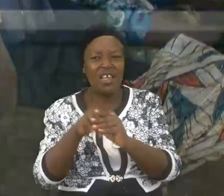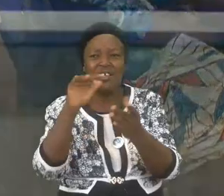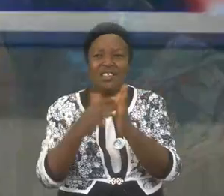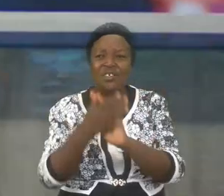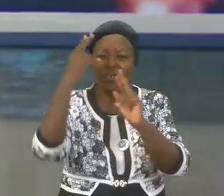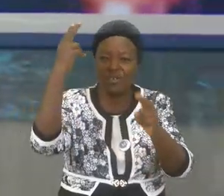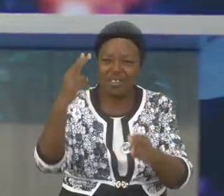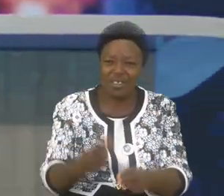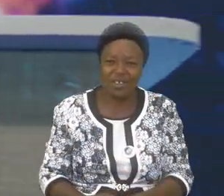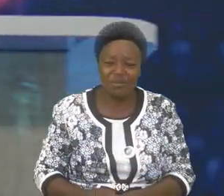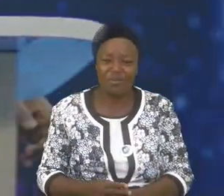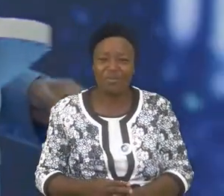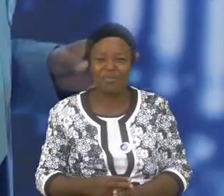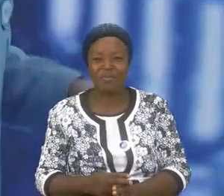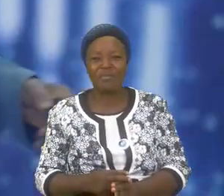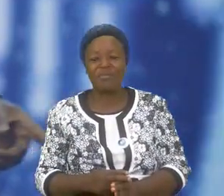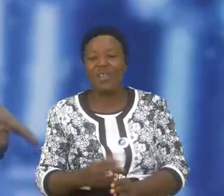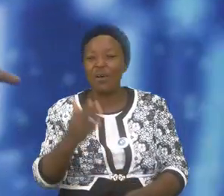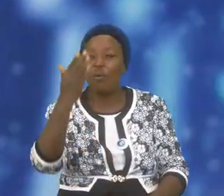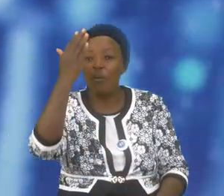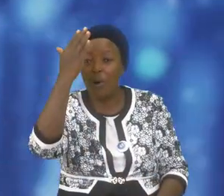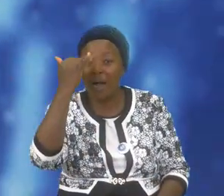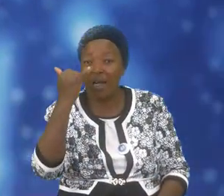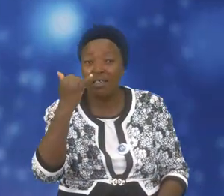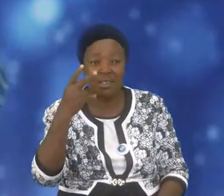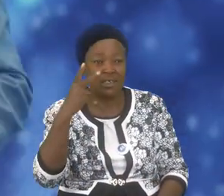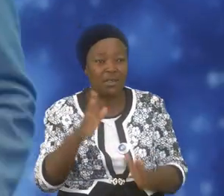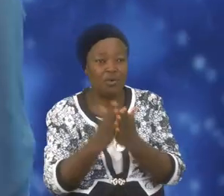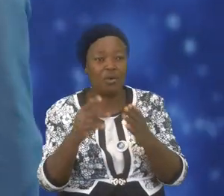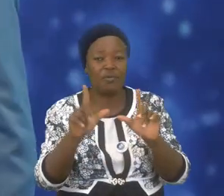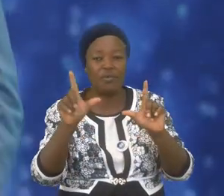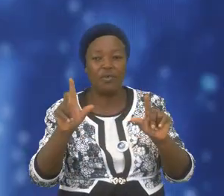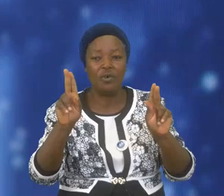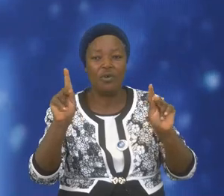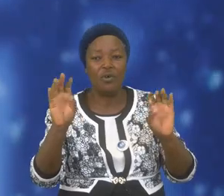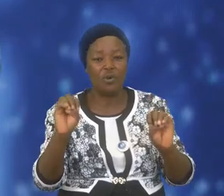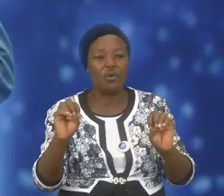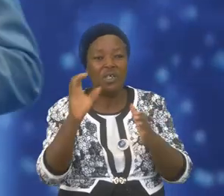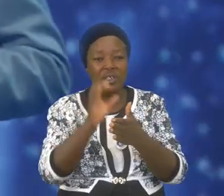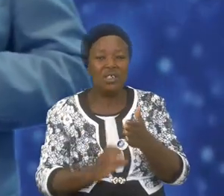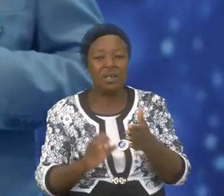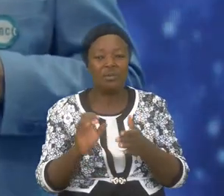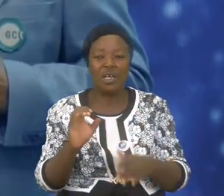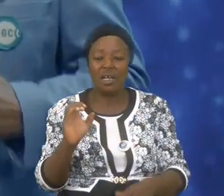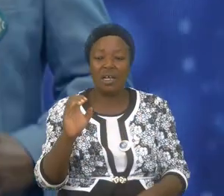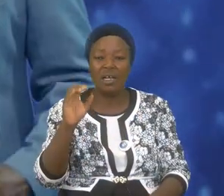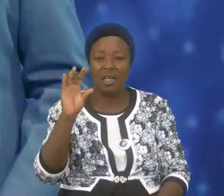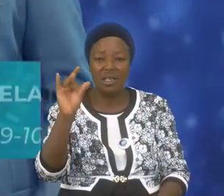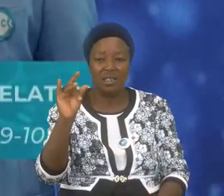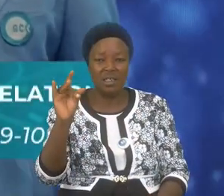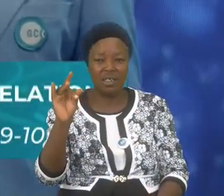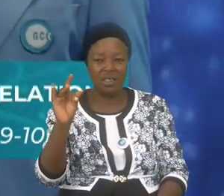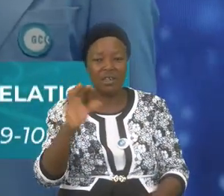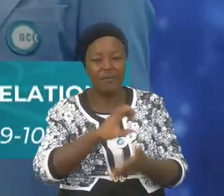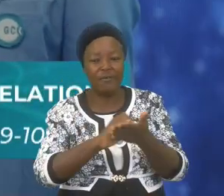Luke chapter 18, verse 27. Luke chapter 18, verse 27.